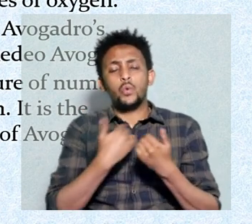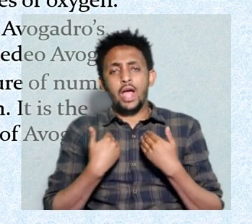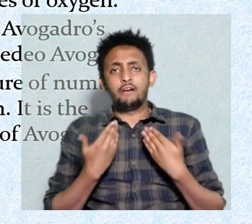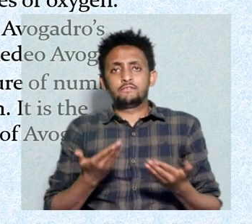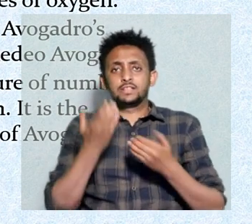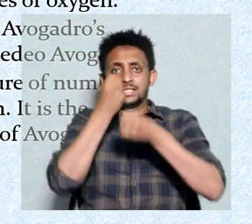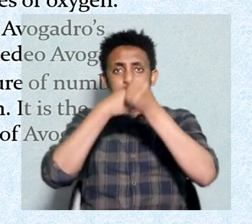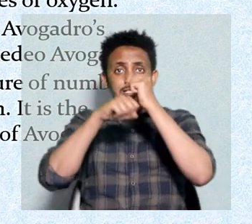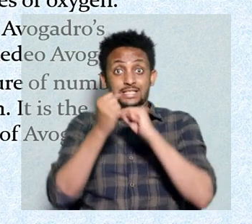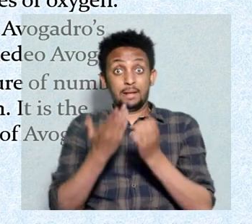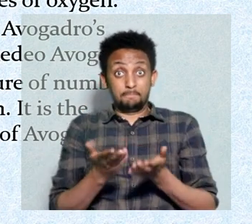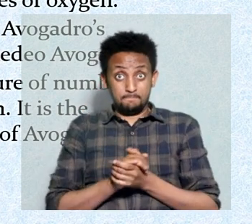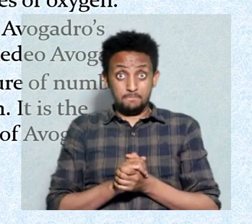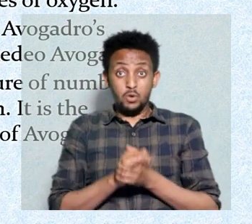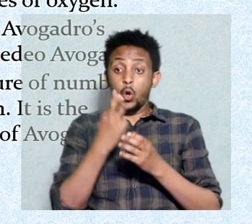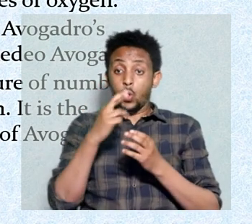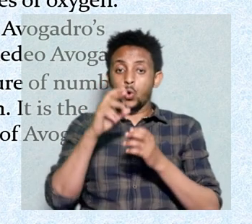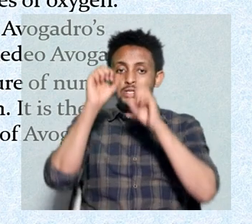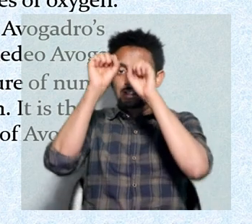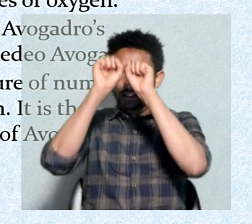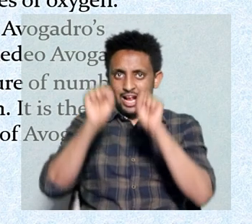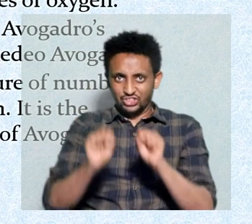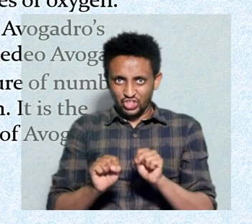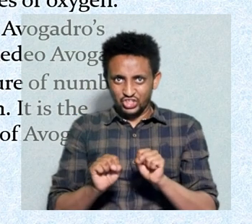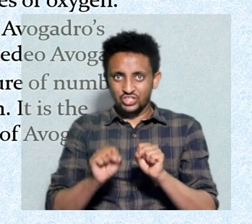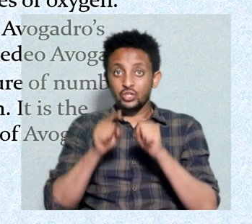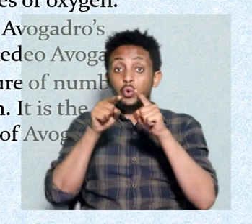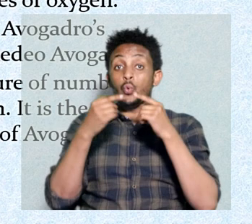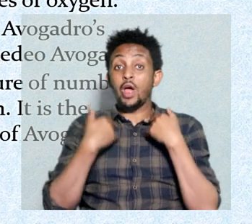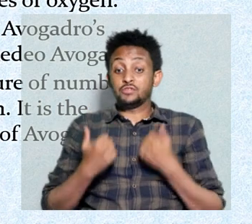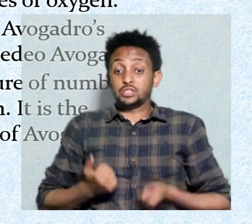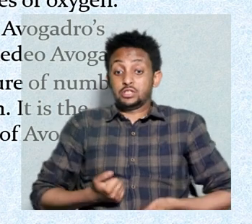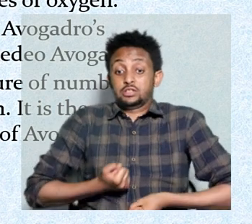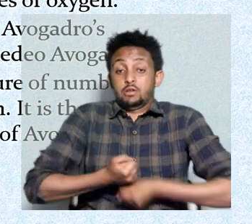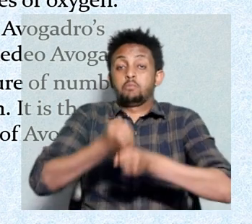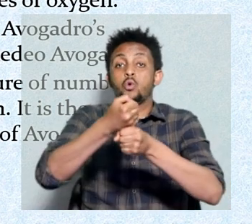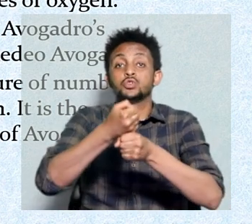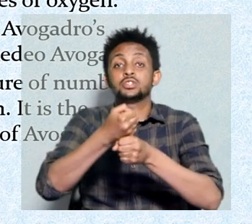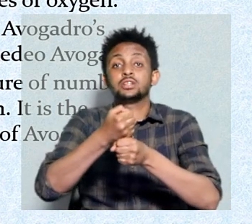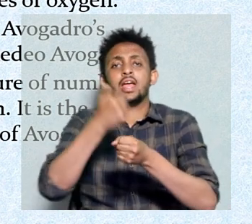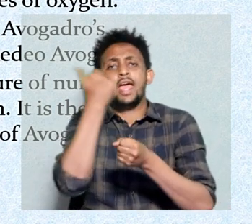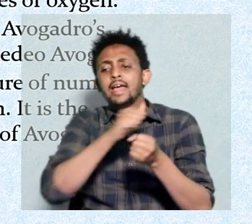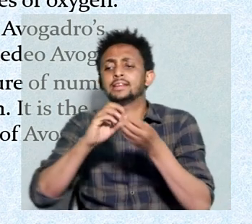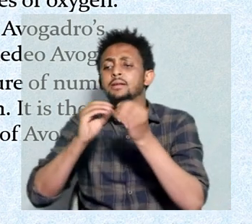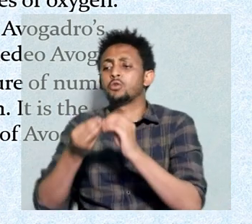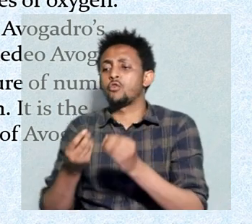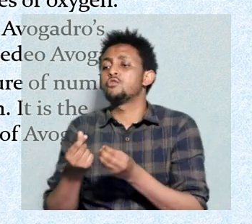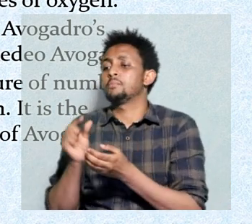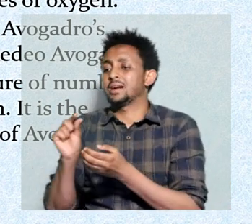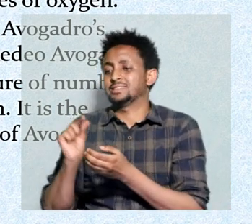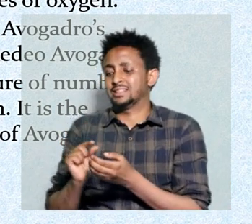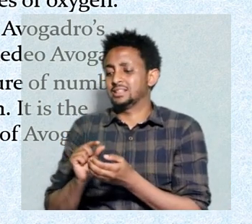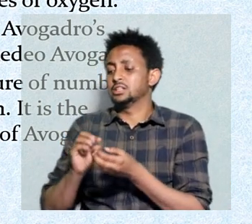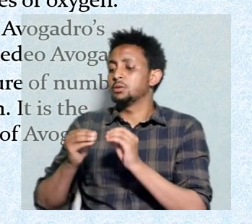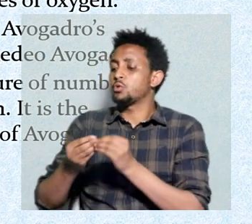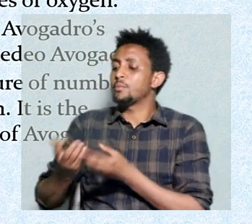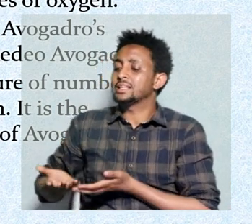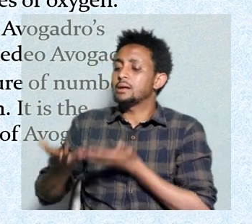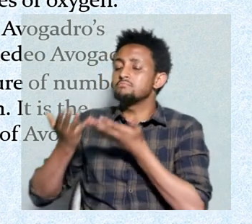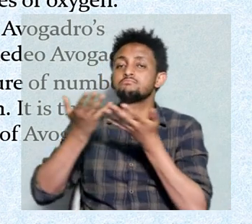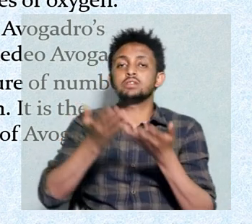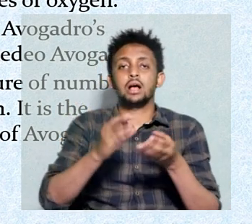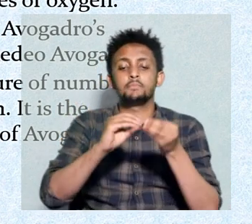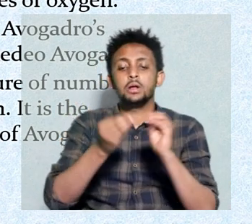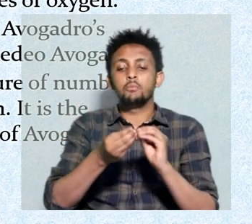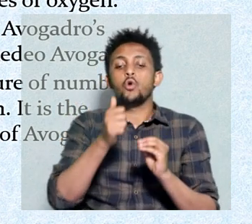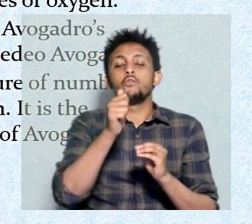a system or a structure. Suppose here we have any number of particles, so that the number of particles becomes